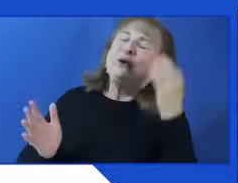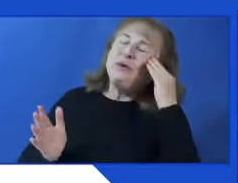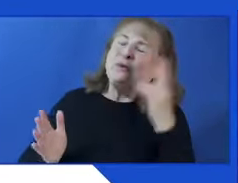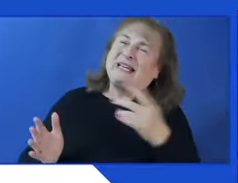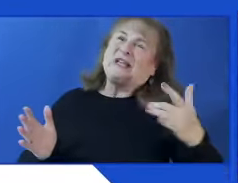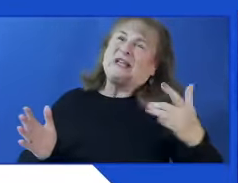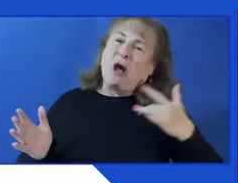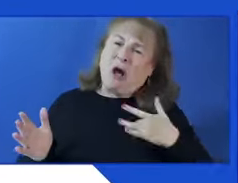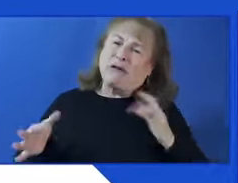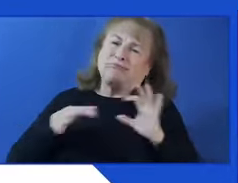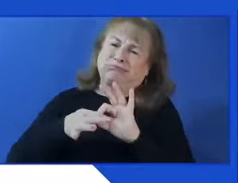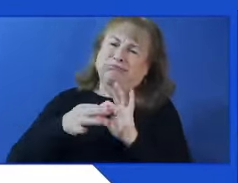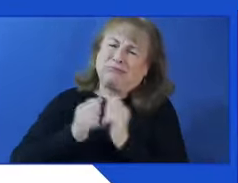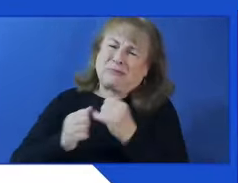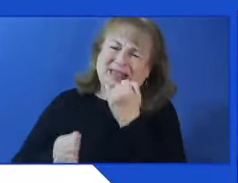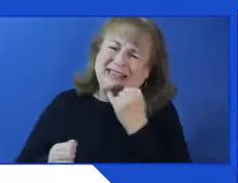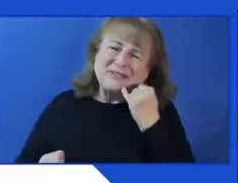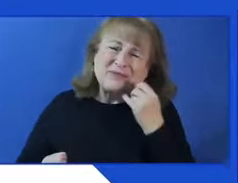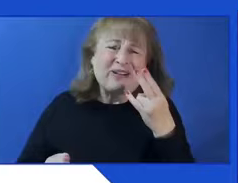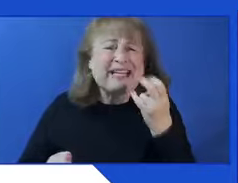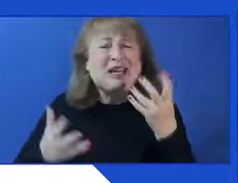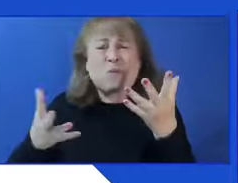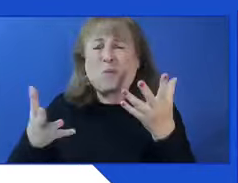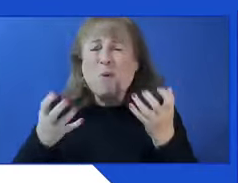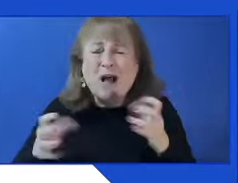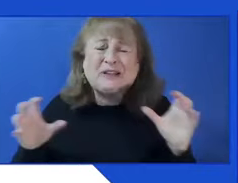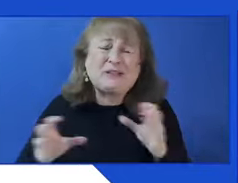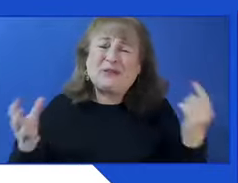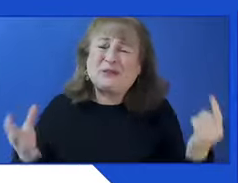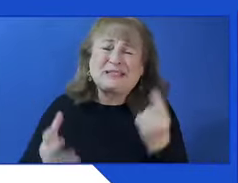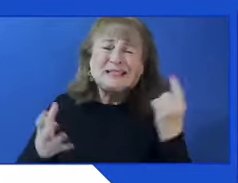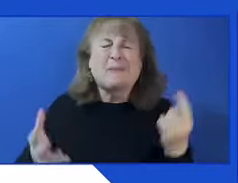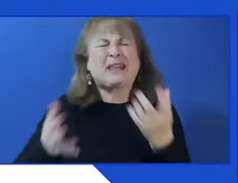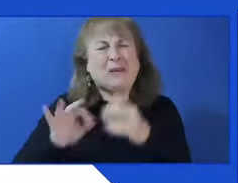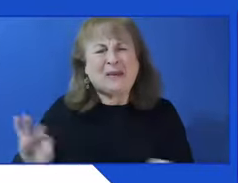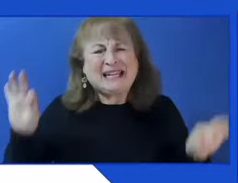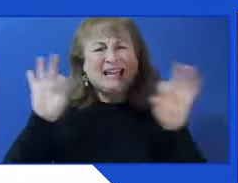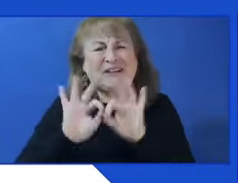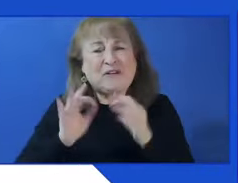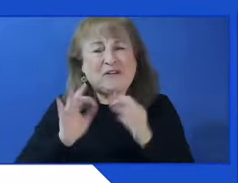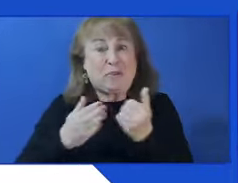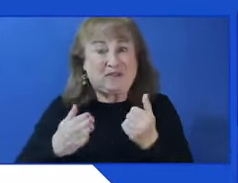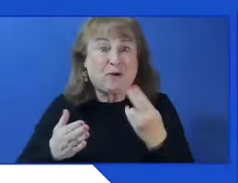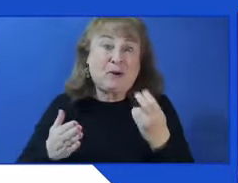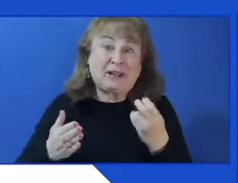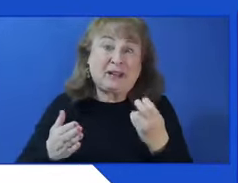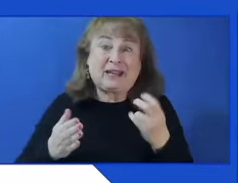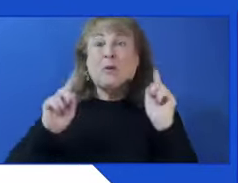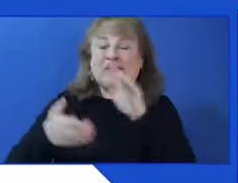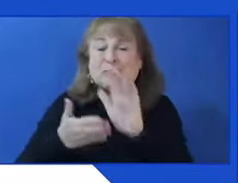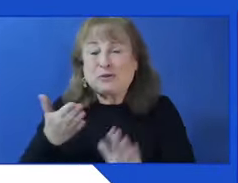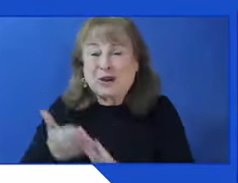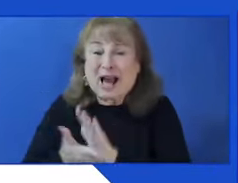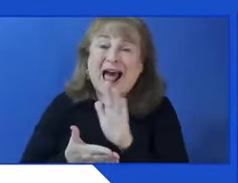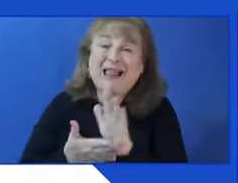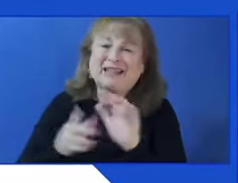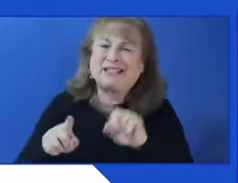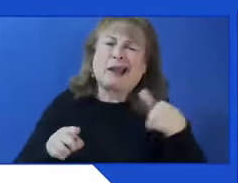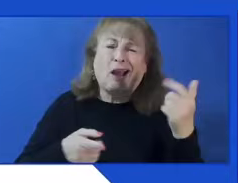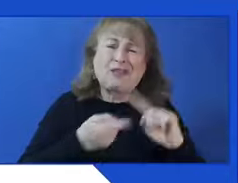with Israel, and he just always wanted to do something meaningful before he, you know, went to college like his other friends.